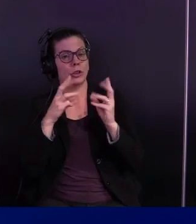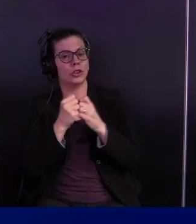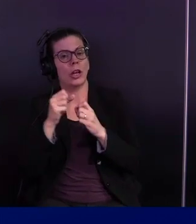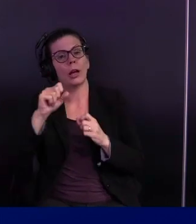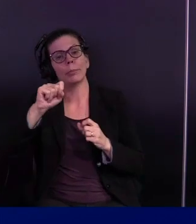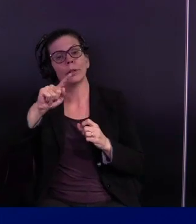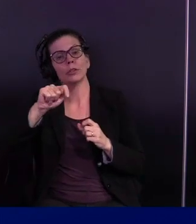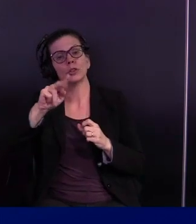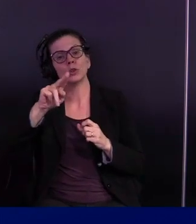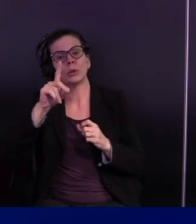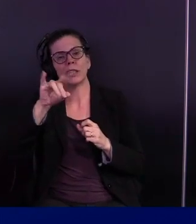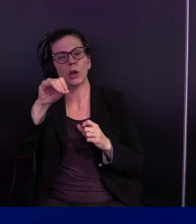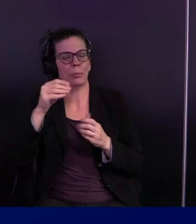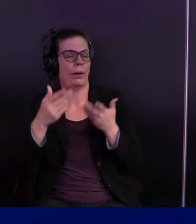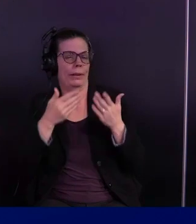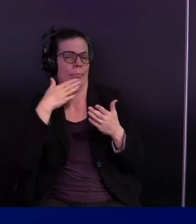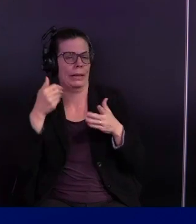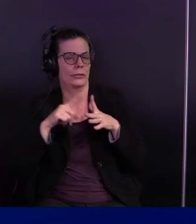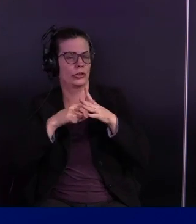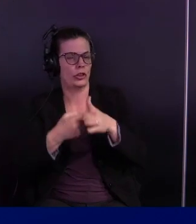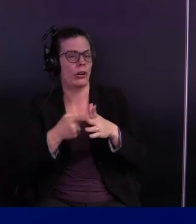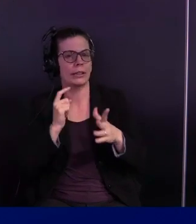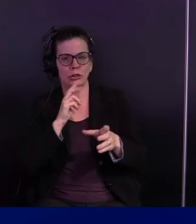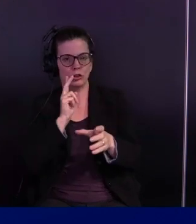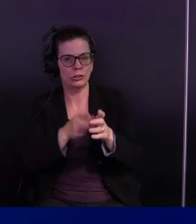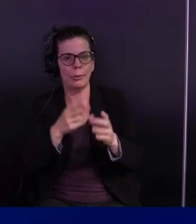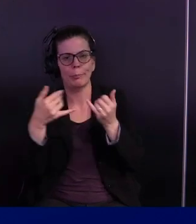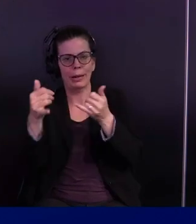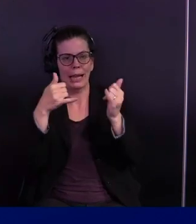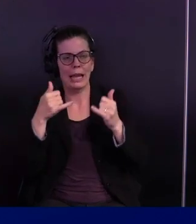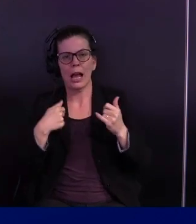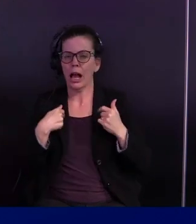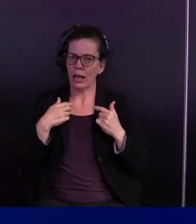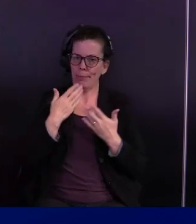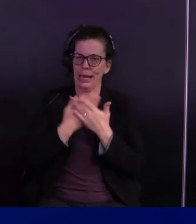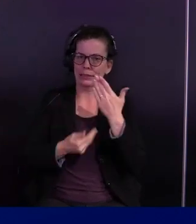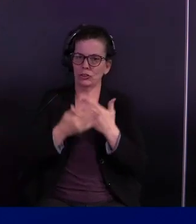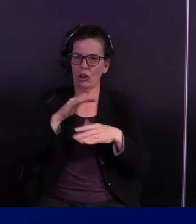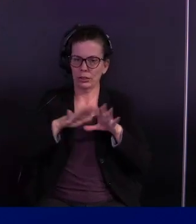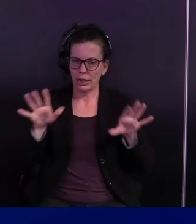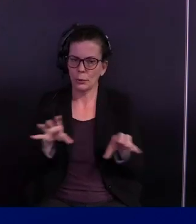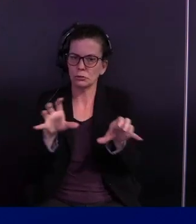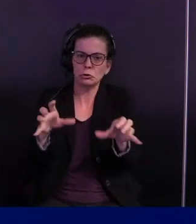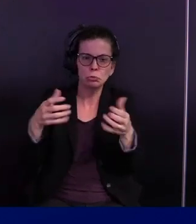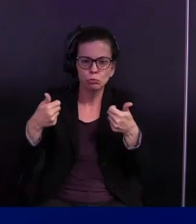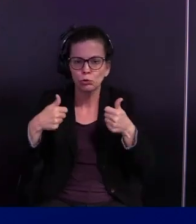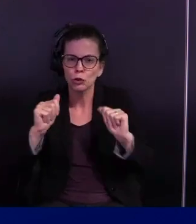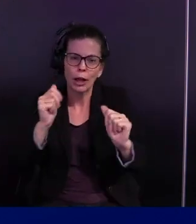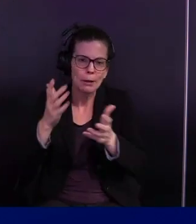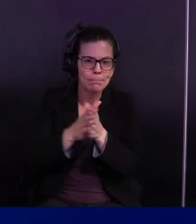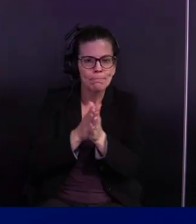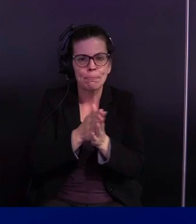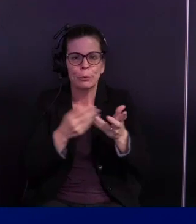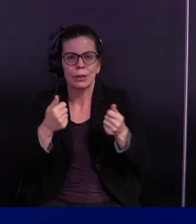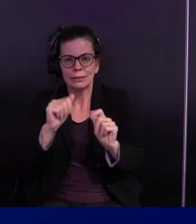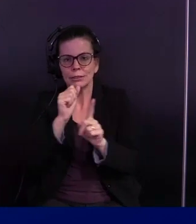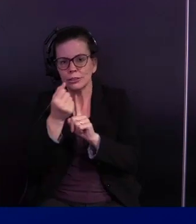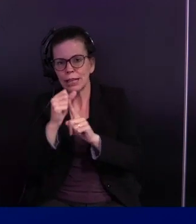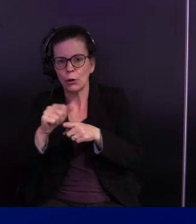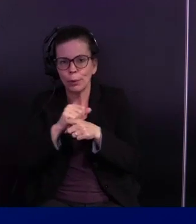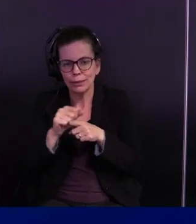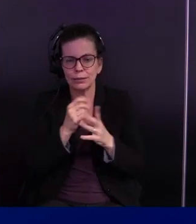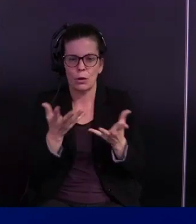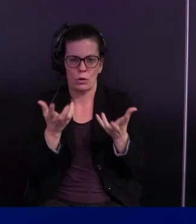That's probably the best way to get started because you can jump in and play. I'm a hands-on person, right? Yeah. So I want to get in there. I want to go through scenarios.